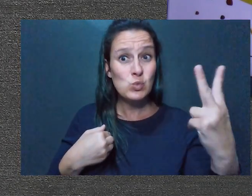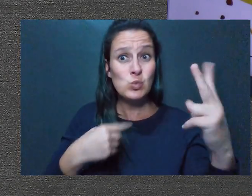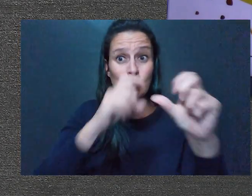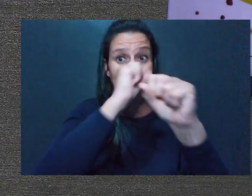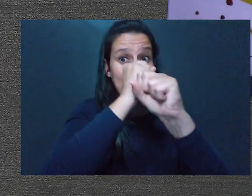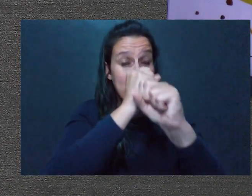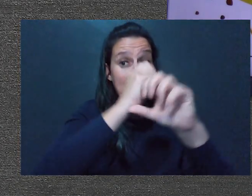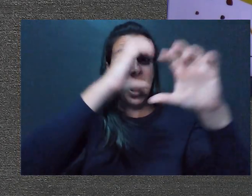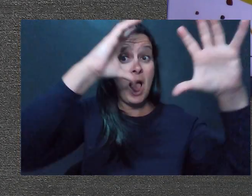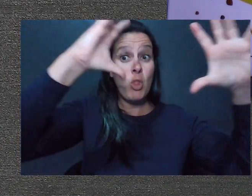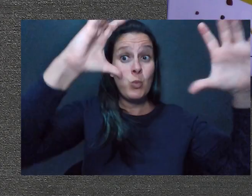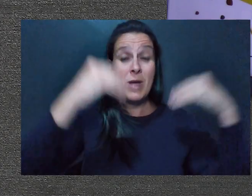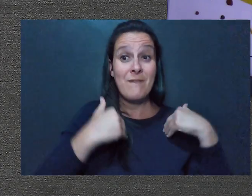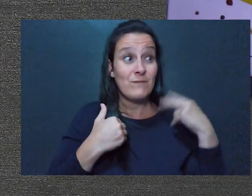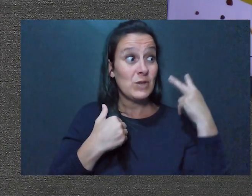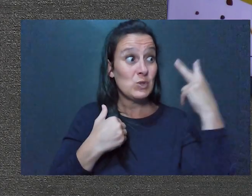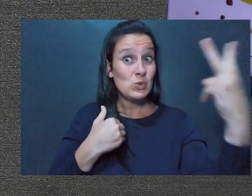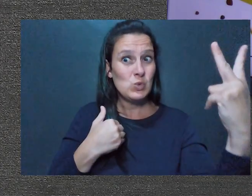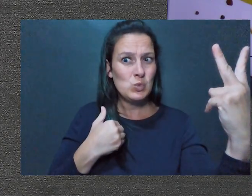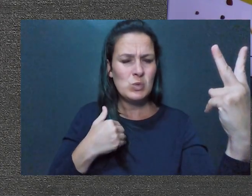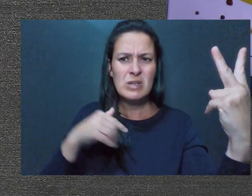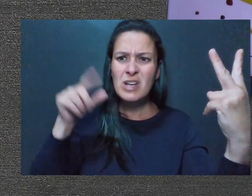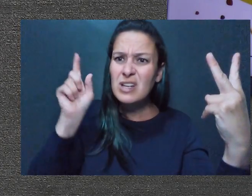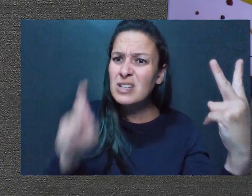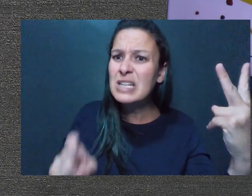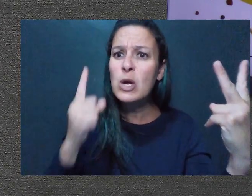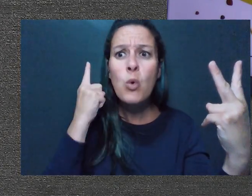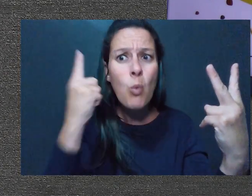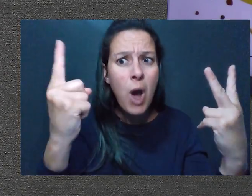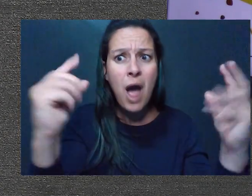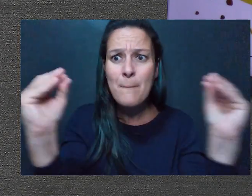balloons. I need 1 more.